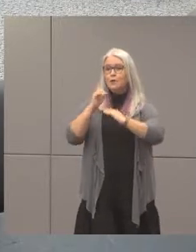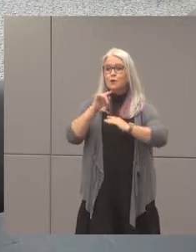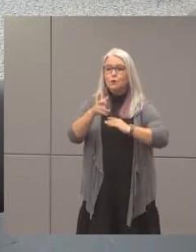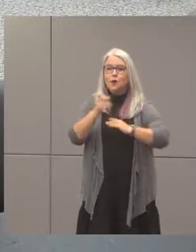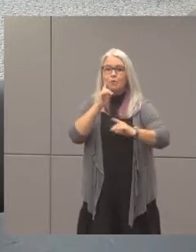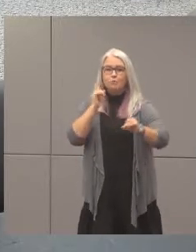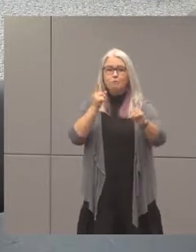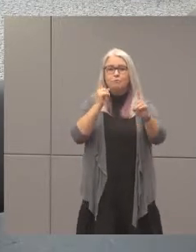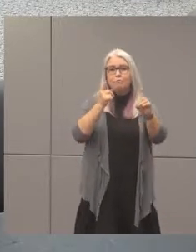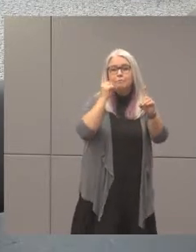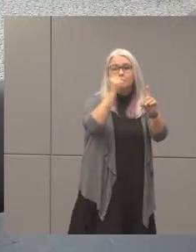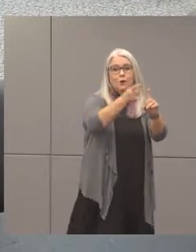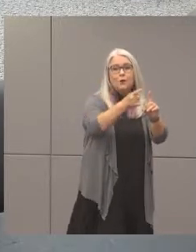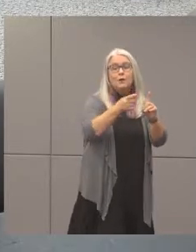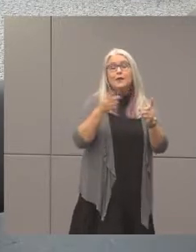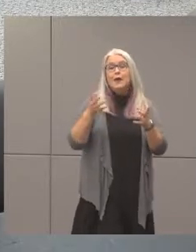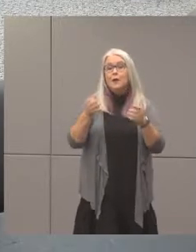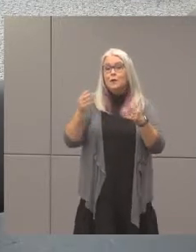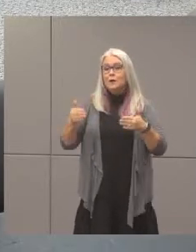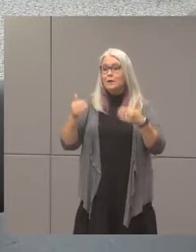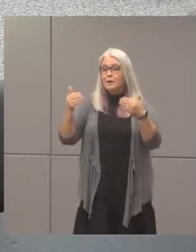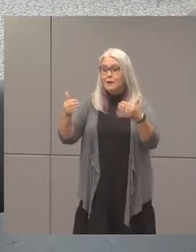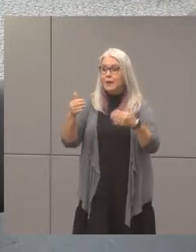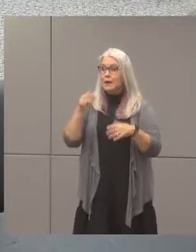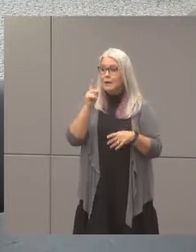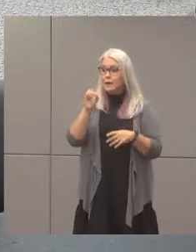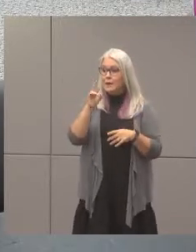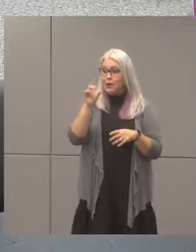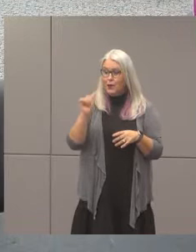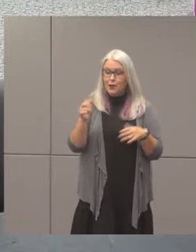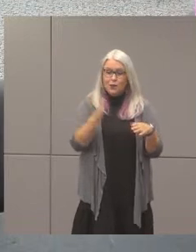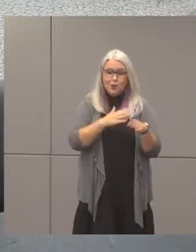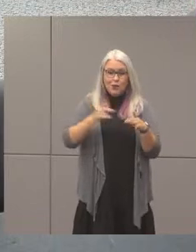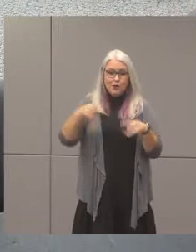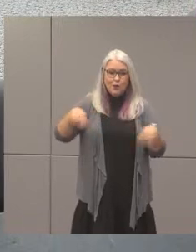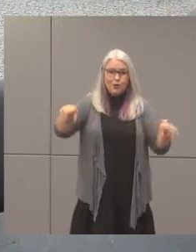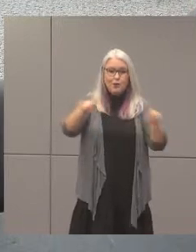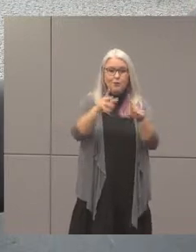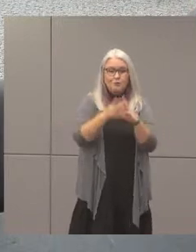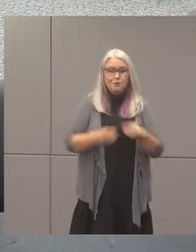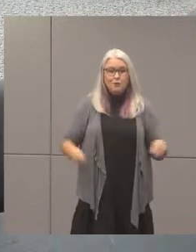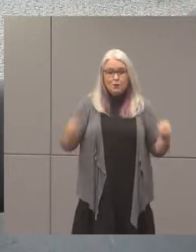goals. I'll now let Kiara share her story with you.